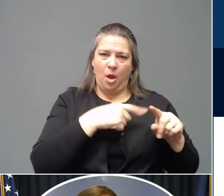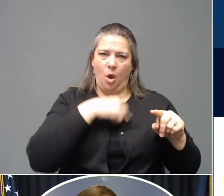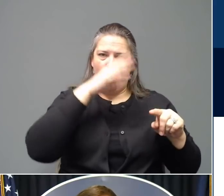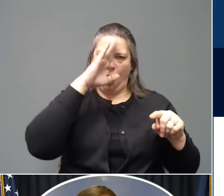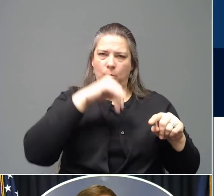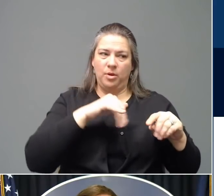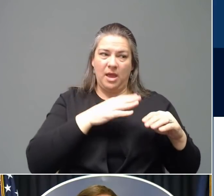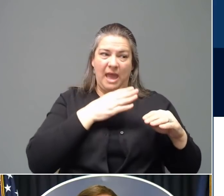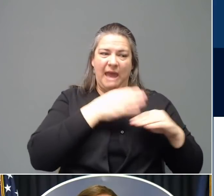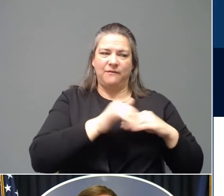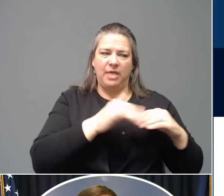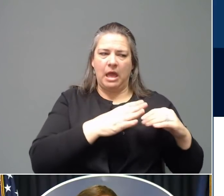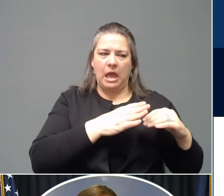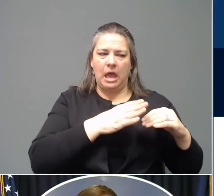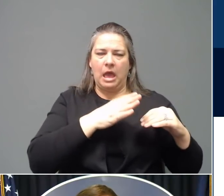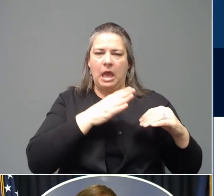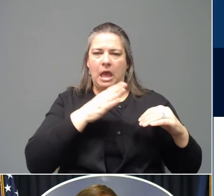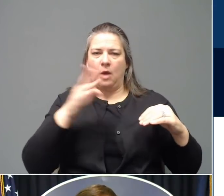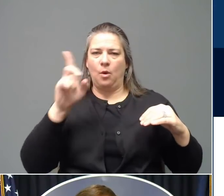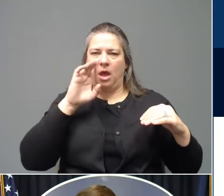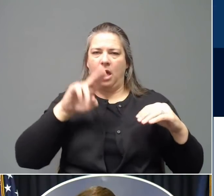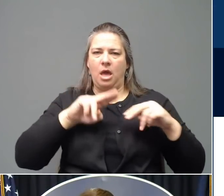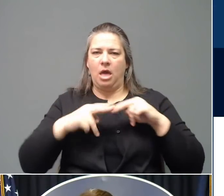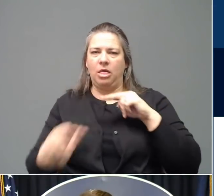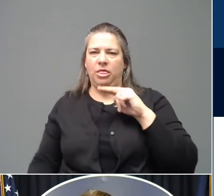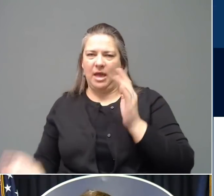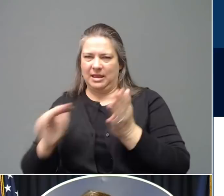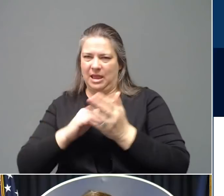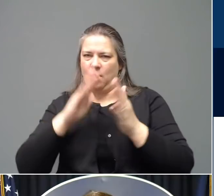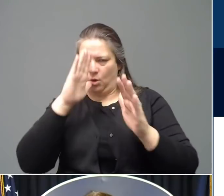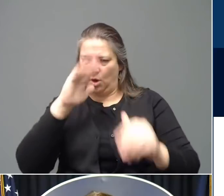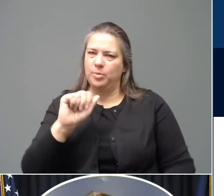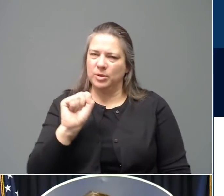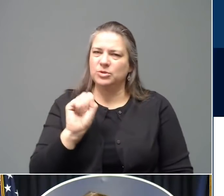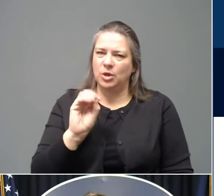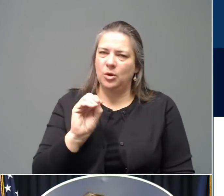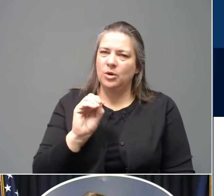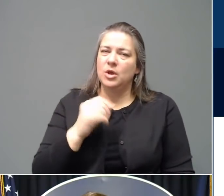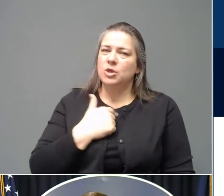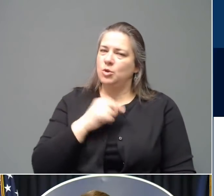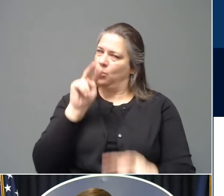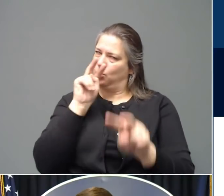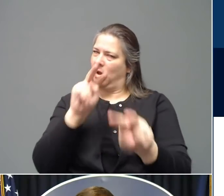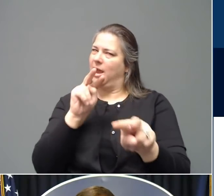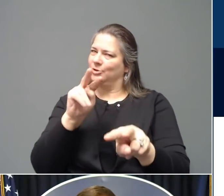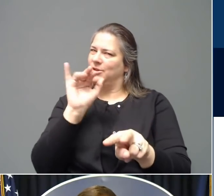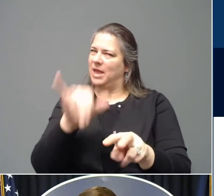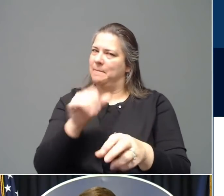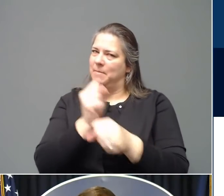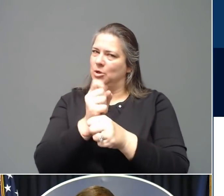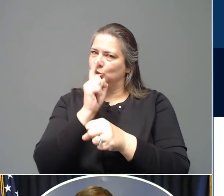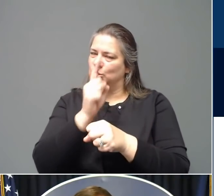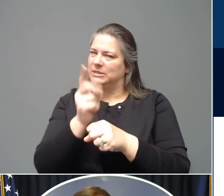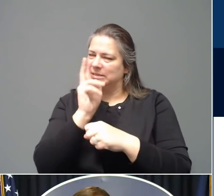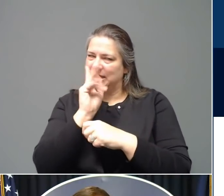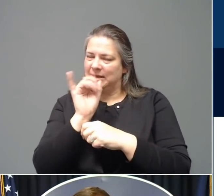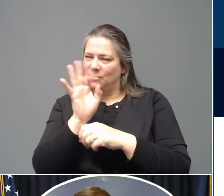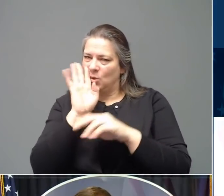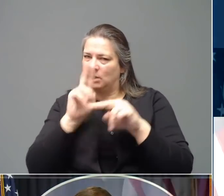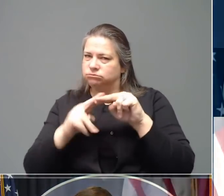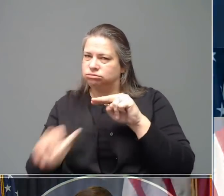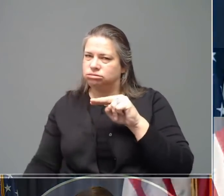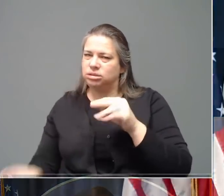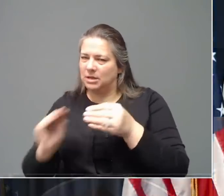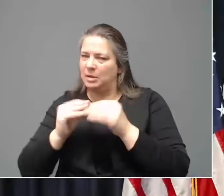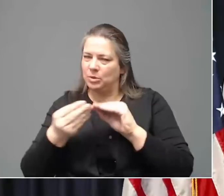2 days. So cause for concern that we will be watching closely. We're next going to have 2 reports on